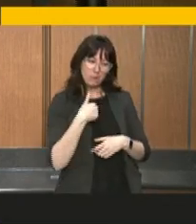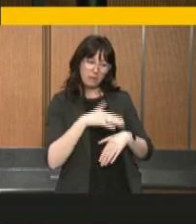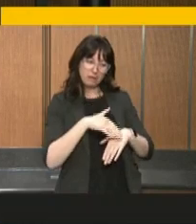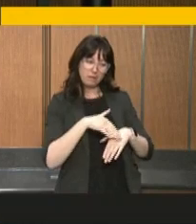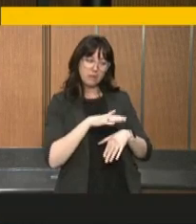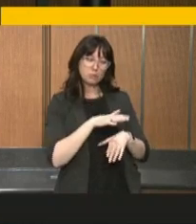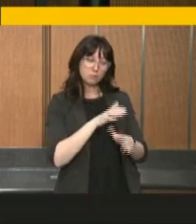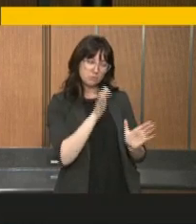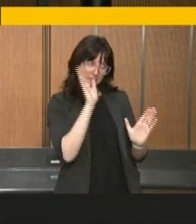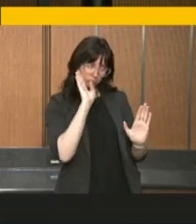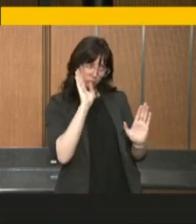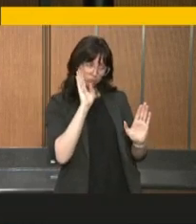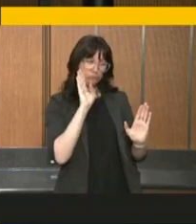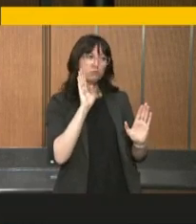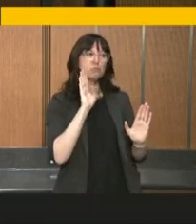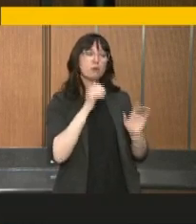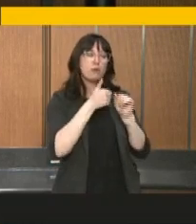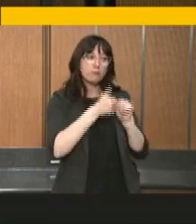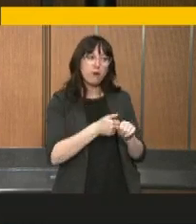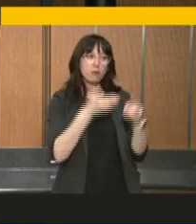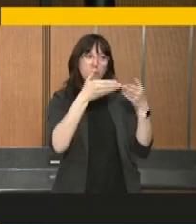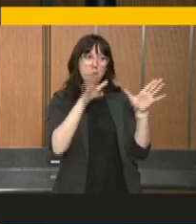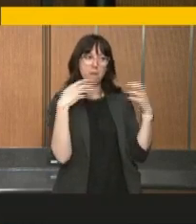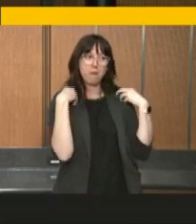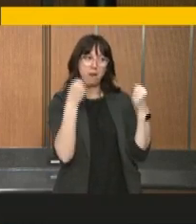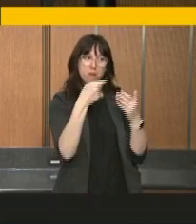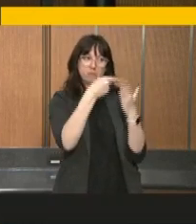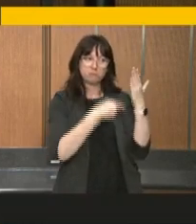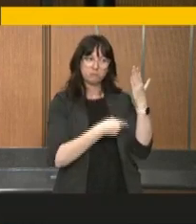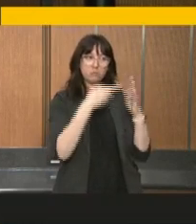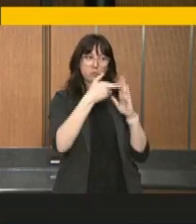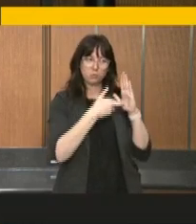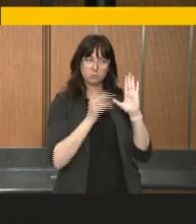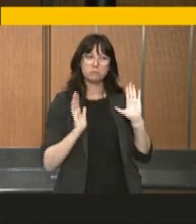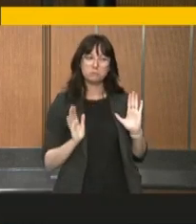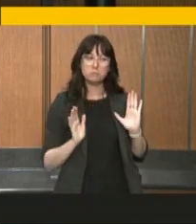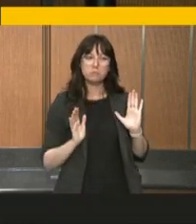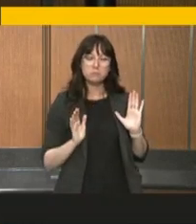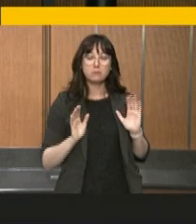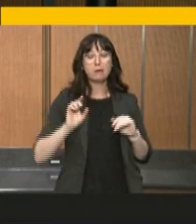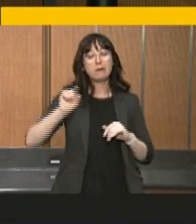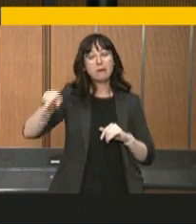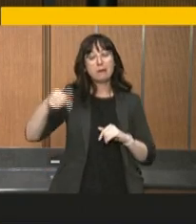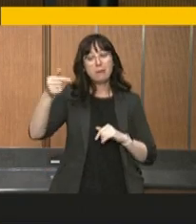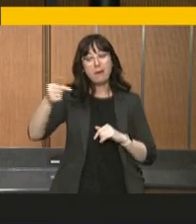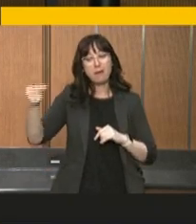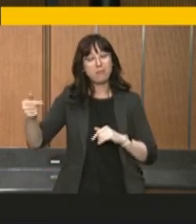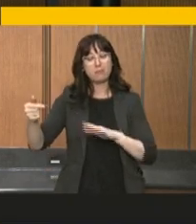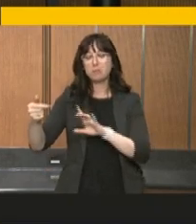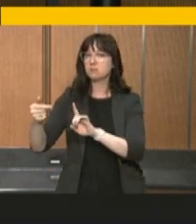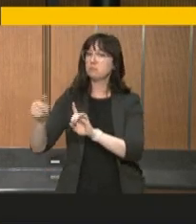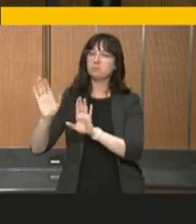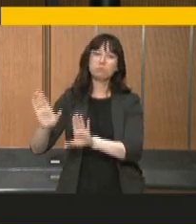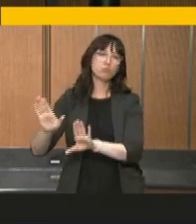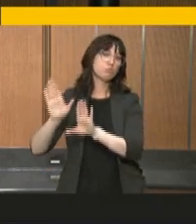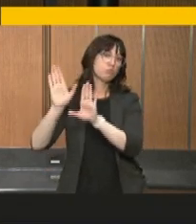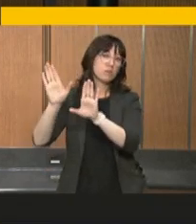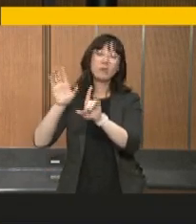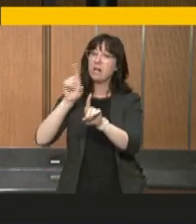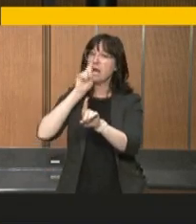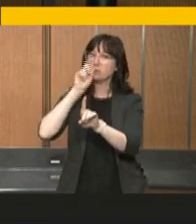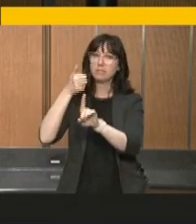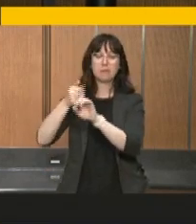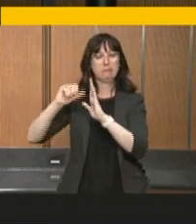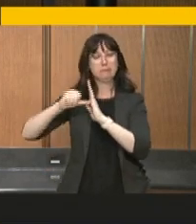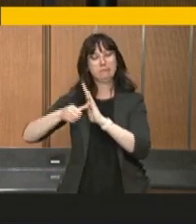and to follow public health directives. The Quebec government is doing an excellent job and has been very clear on